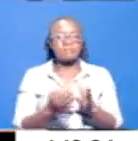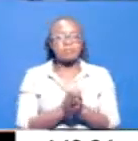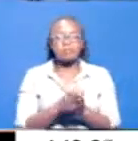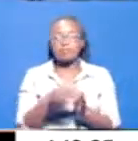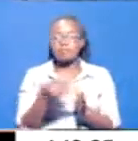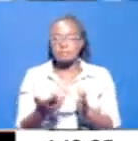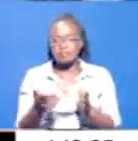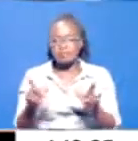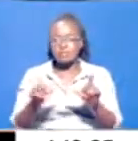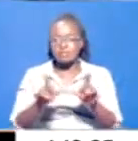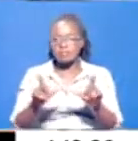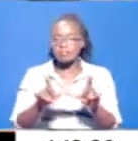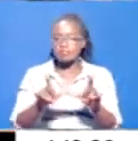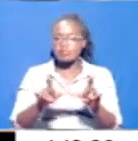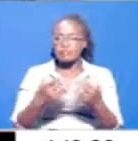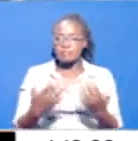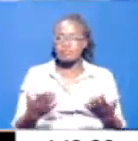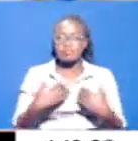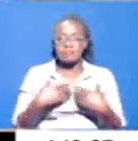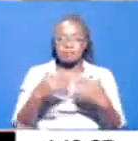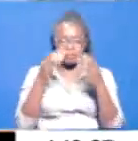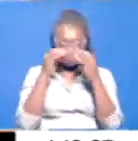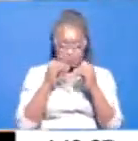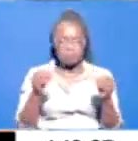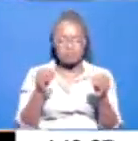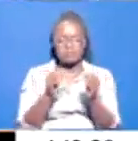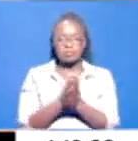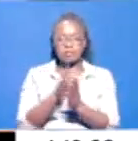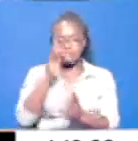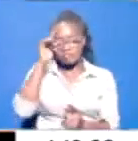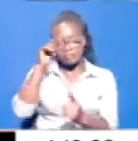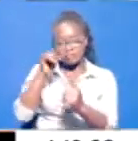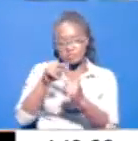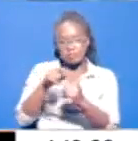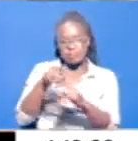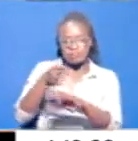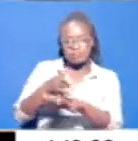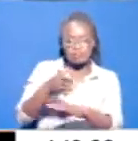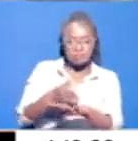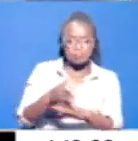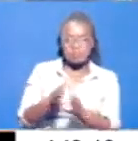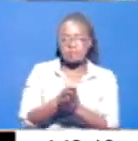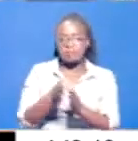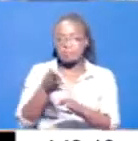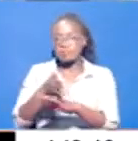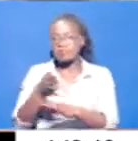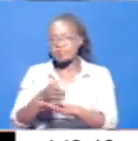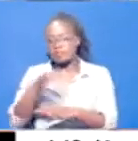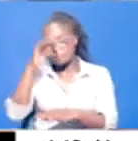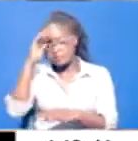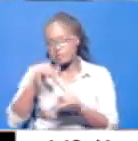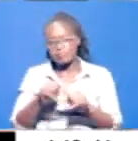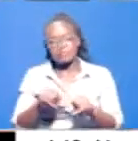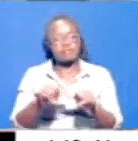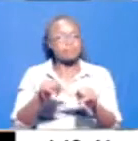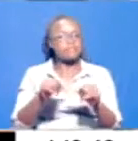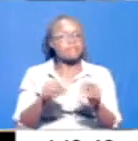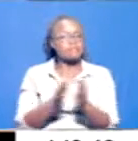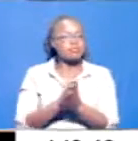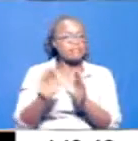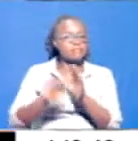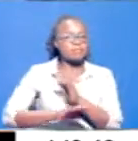legal documents, adding that the crackdown targeting illicit and second-generation brews would continue across the